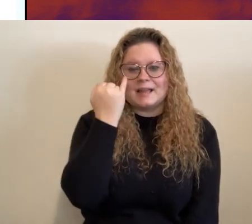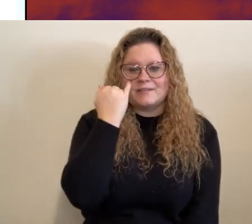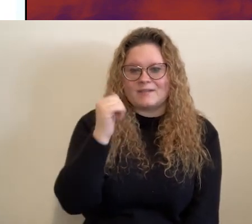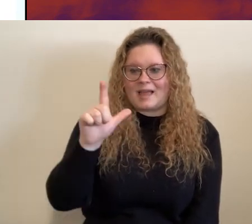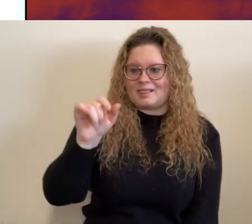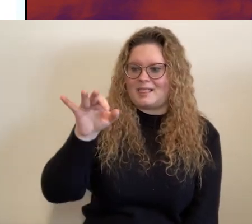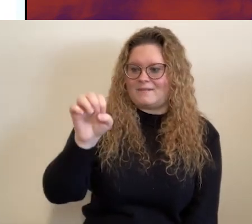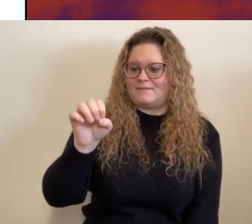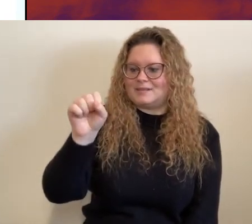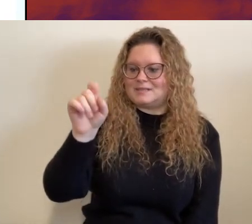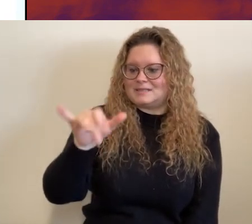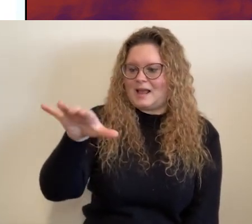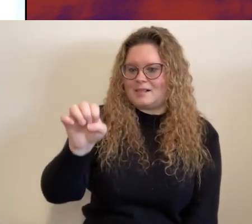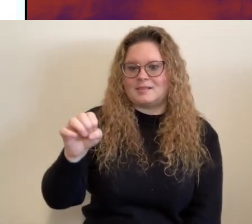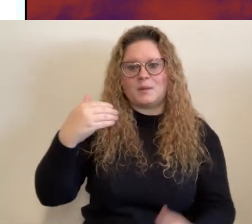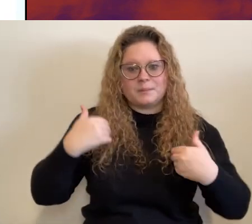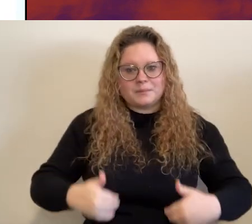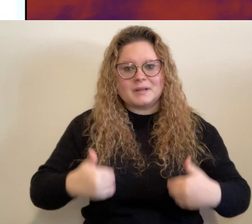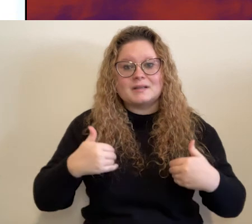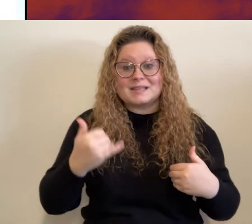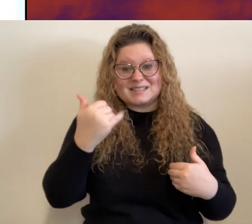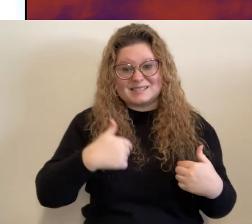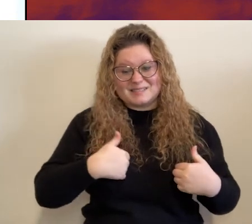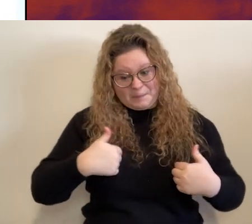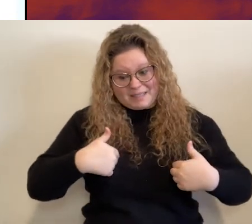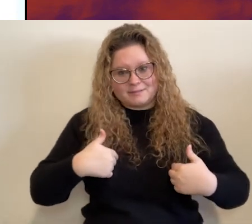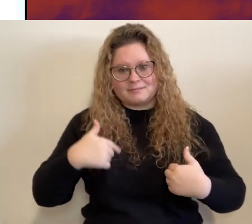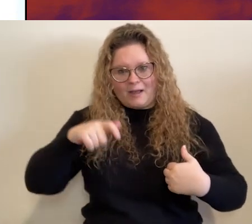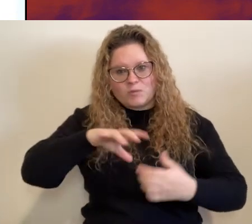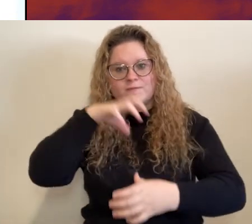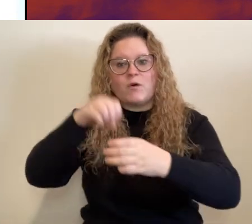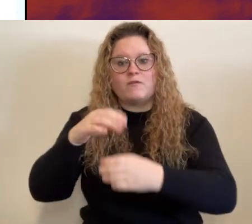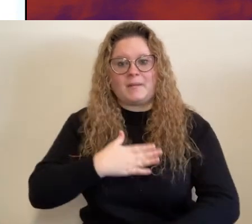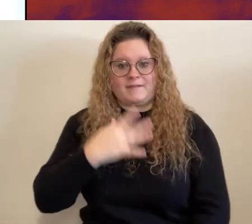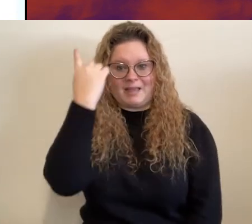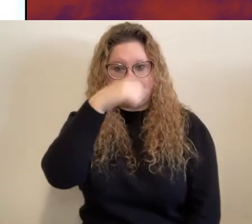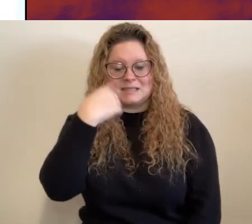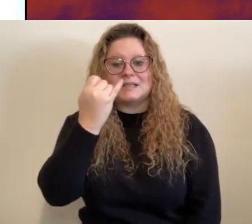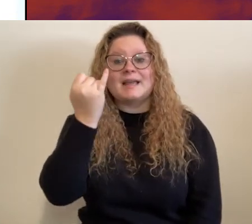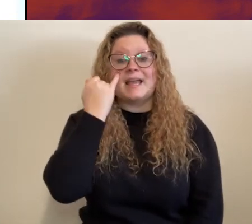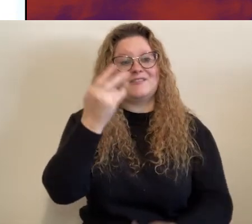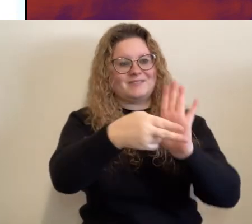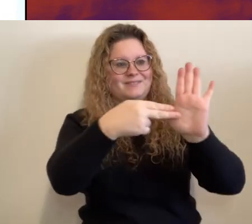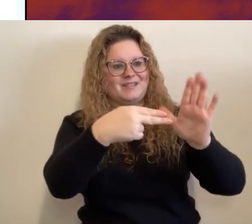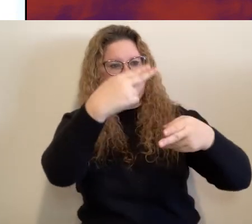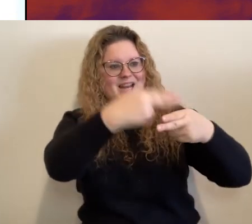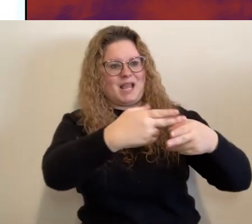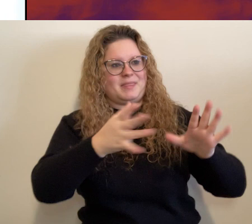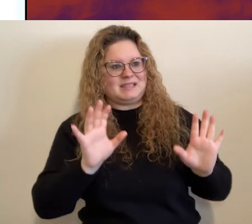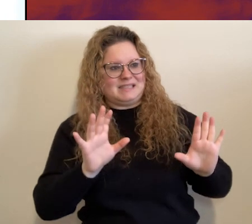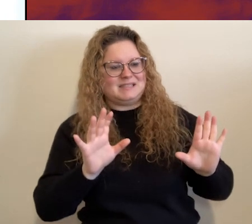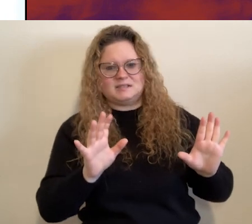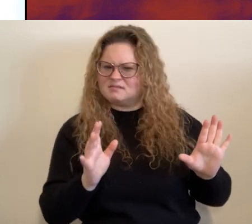human. Because if my face wasn't on all of the stuff, then I wouldn't be as successful as I am, because people are resonating with me